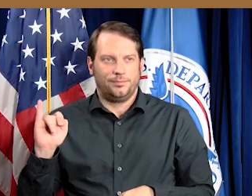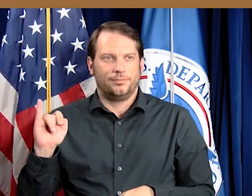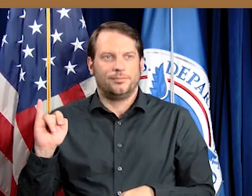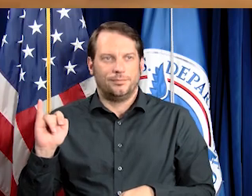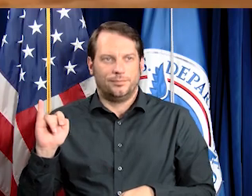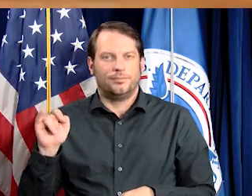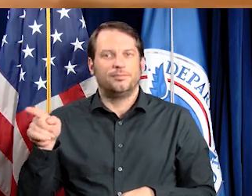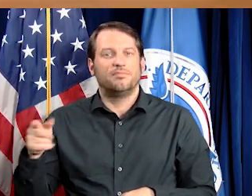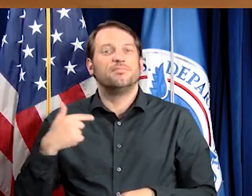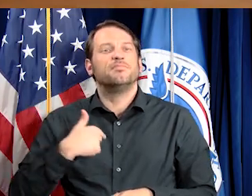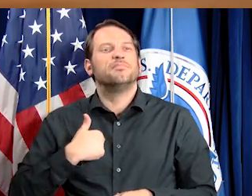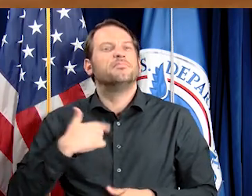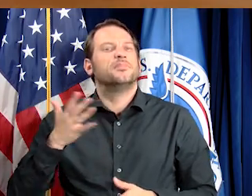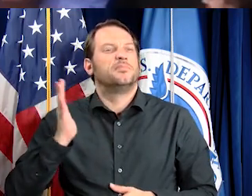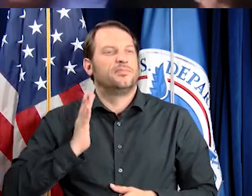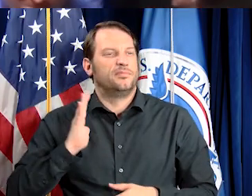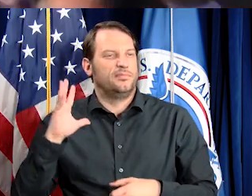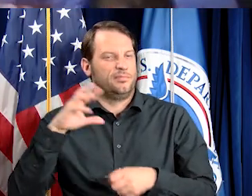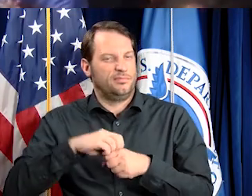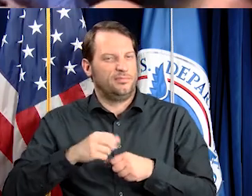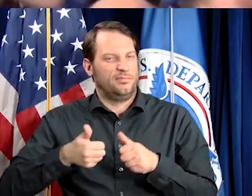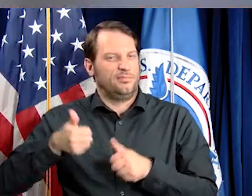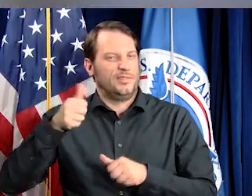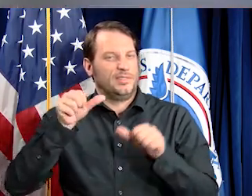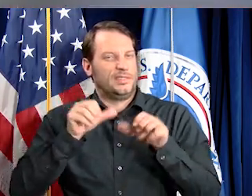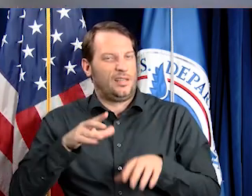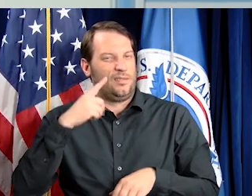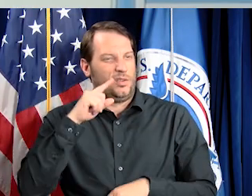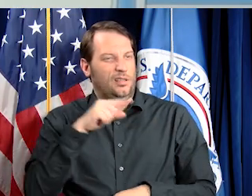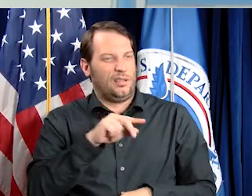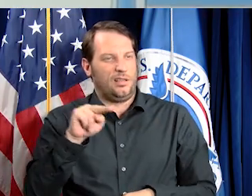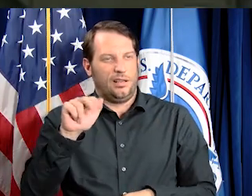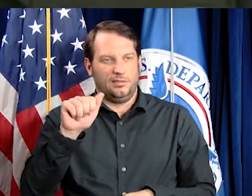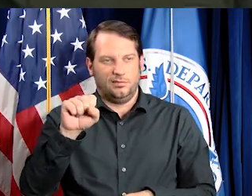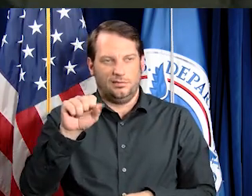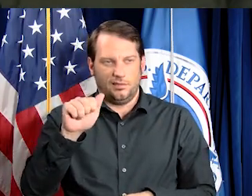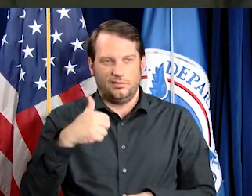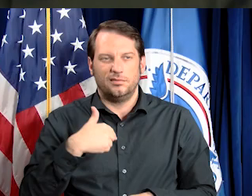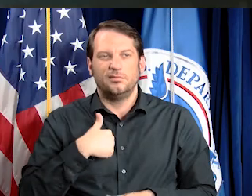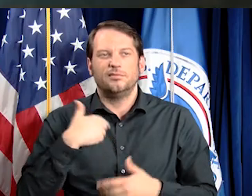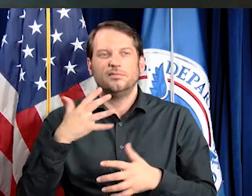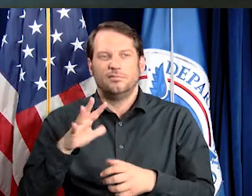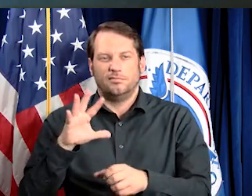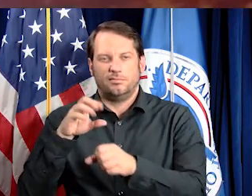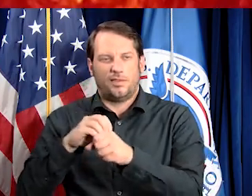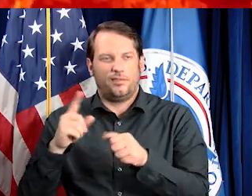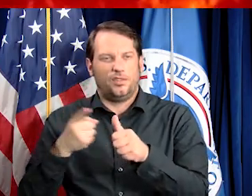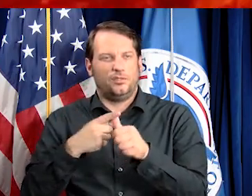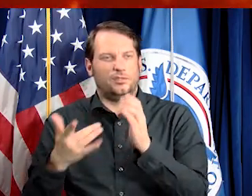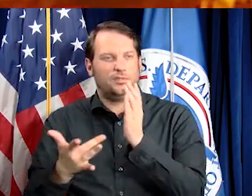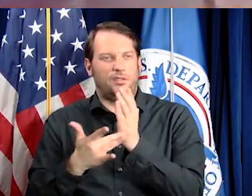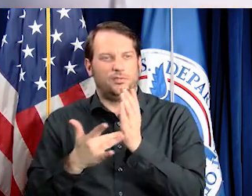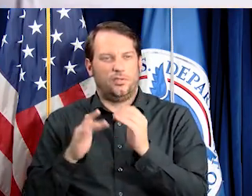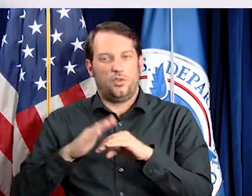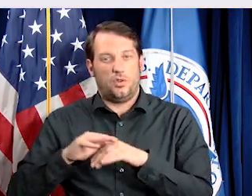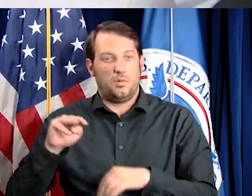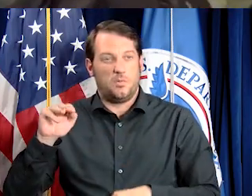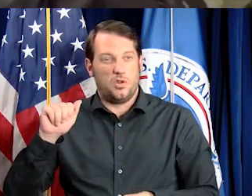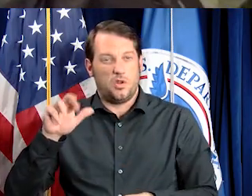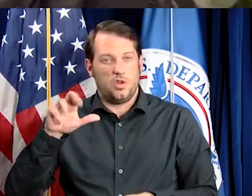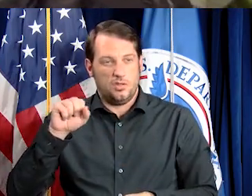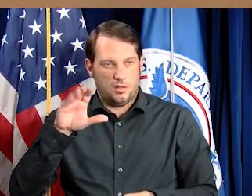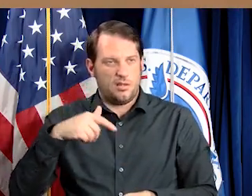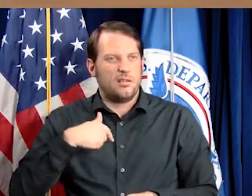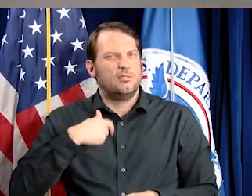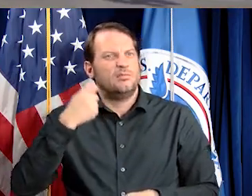chief scientist at the time Curiosity landed on Mars. So I know big data and big science, but I'm